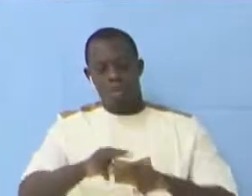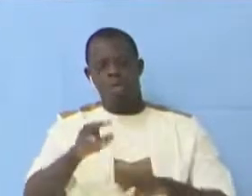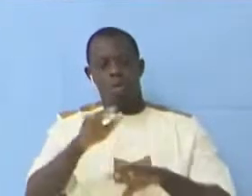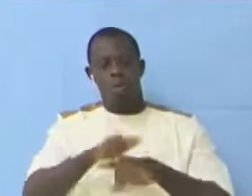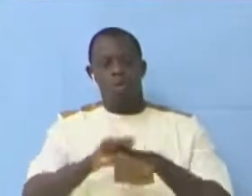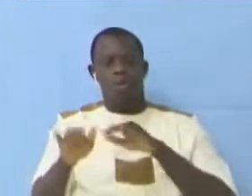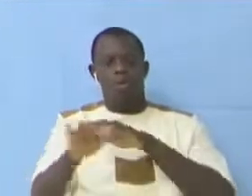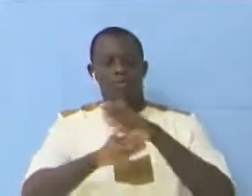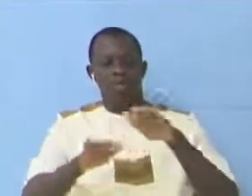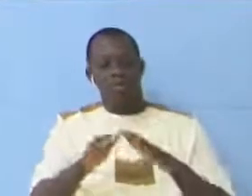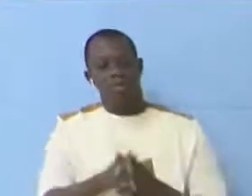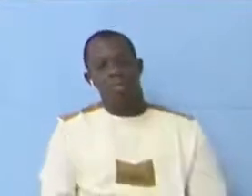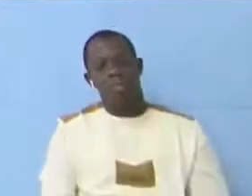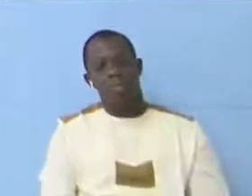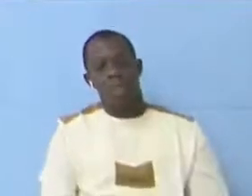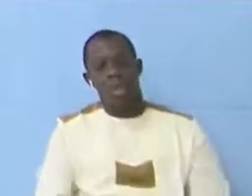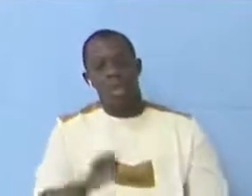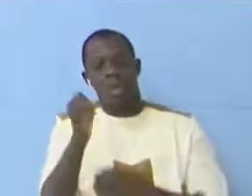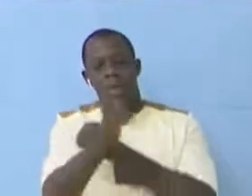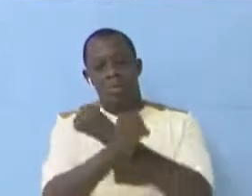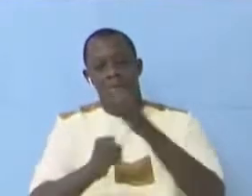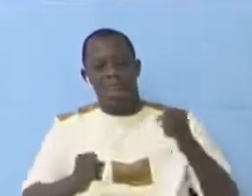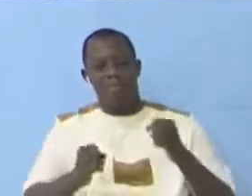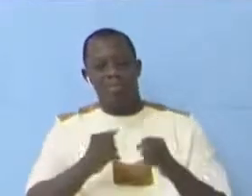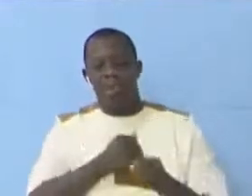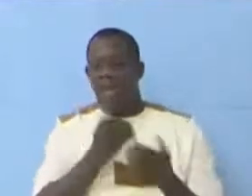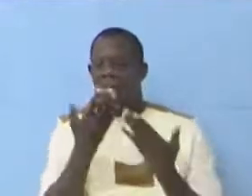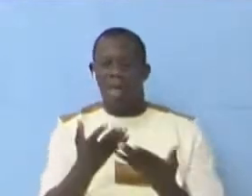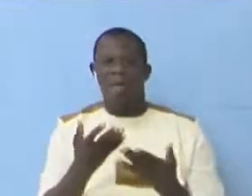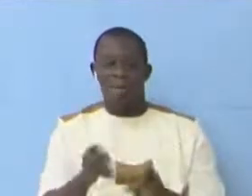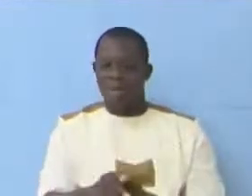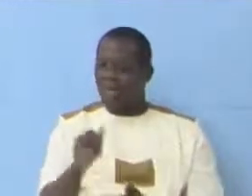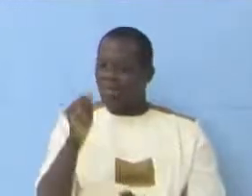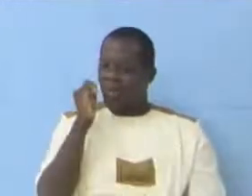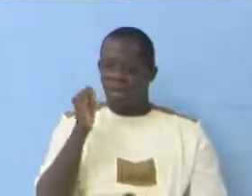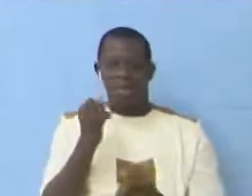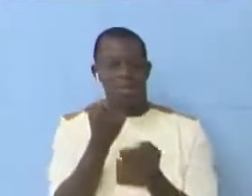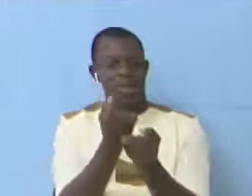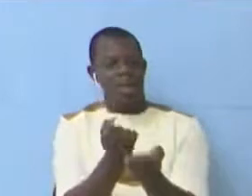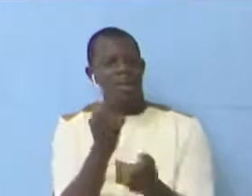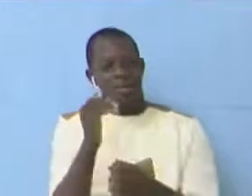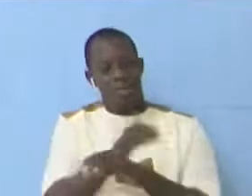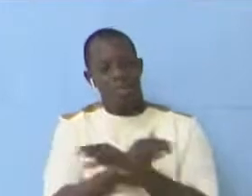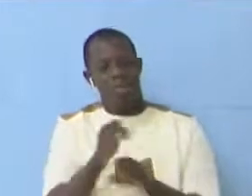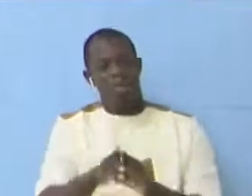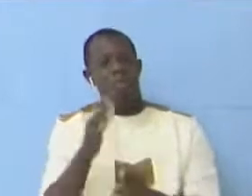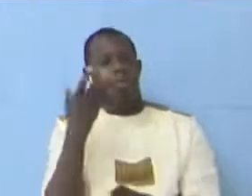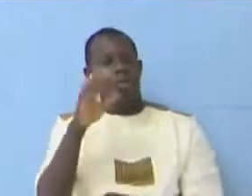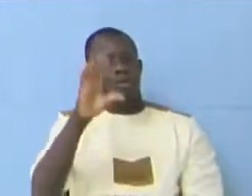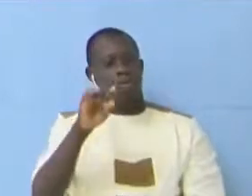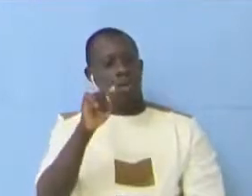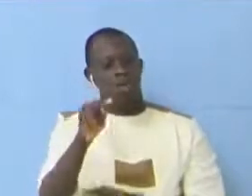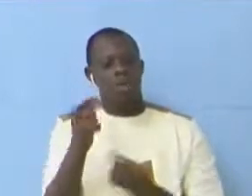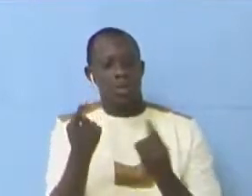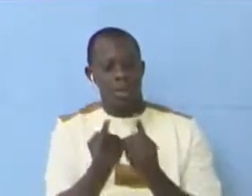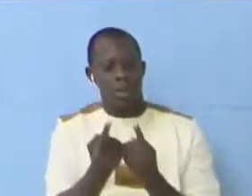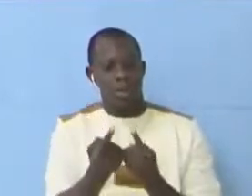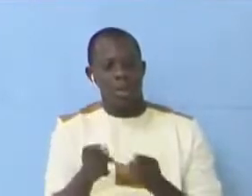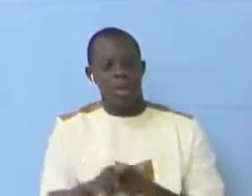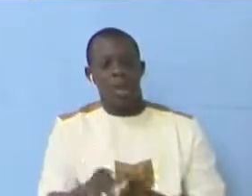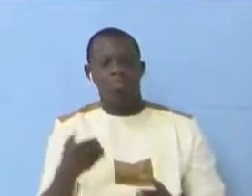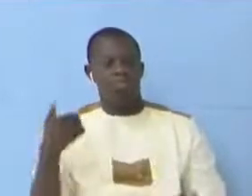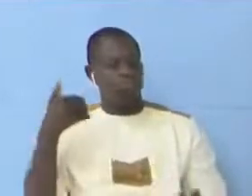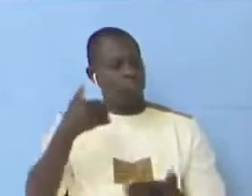teg ma ci suuf si. Tied my hands behind me. ak suma loxo yi ci gannaaw. As soon as they did that, I almost blacked